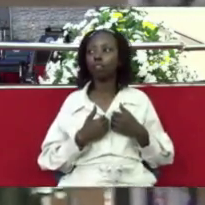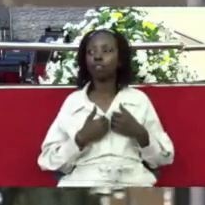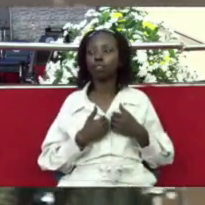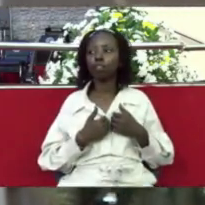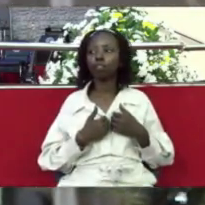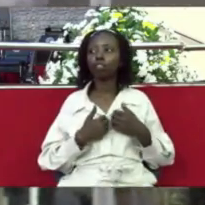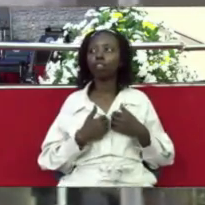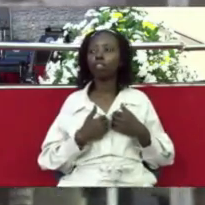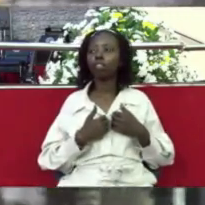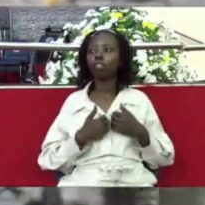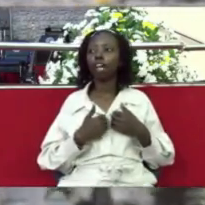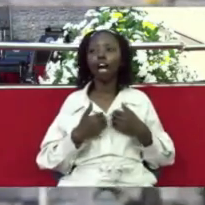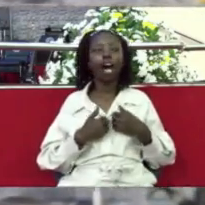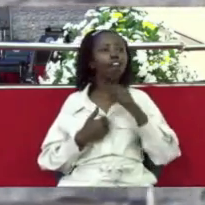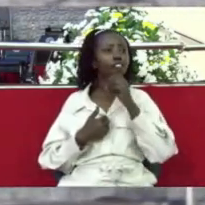Mukuru